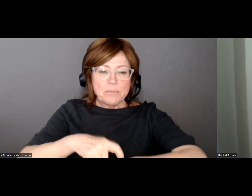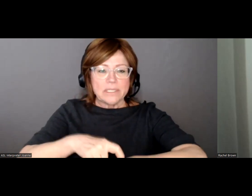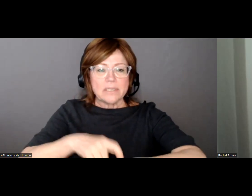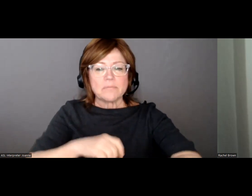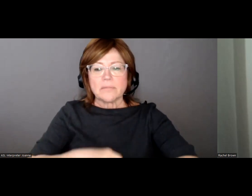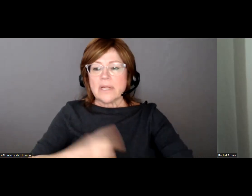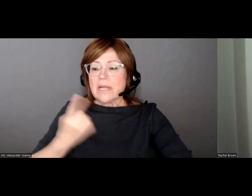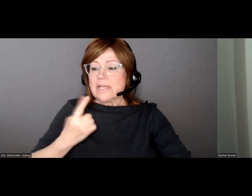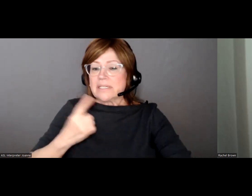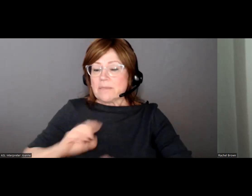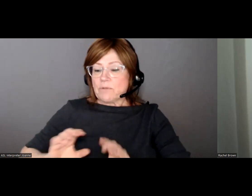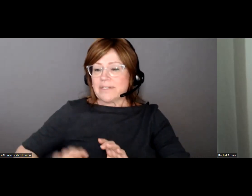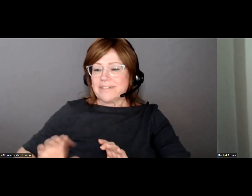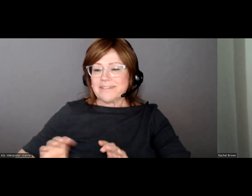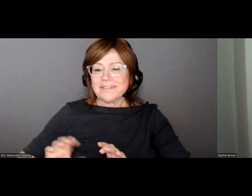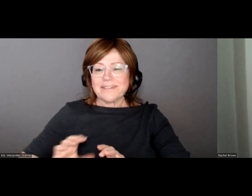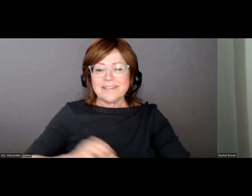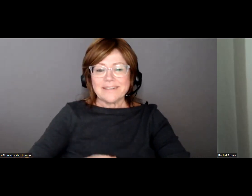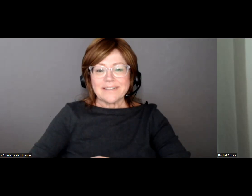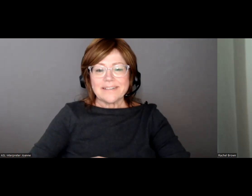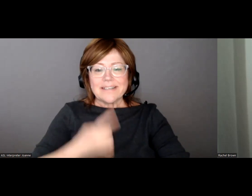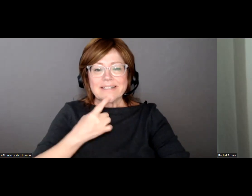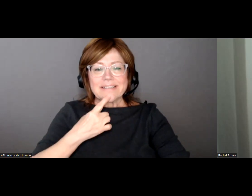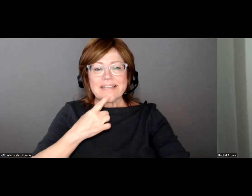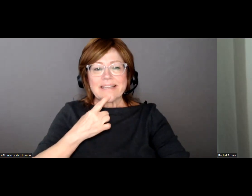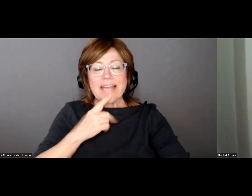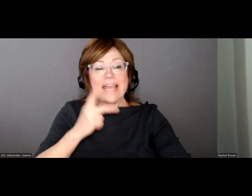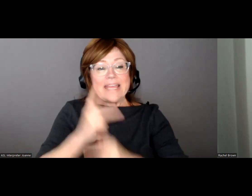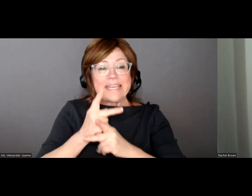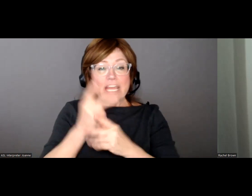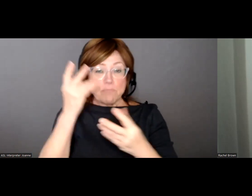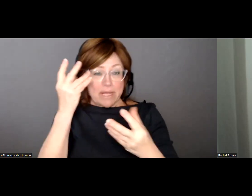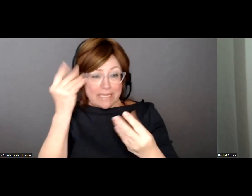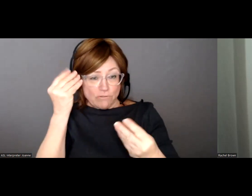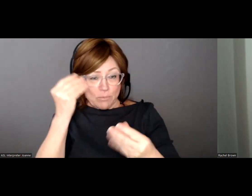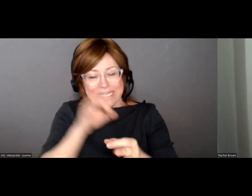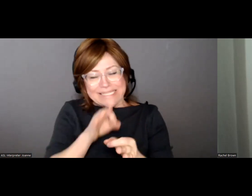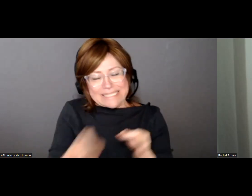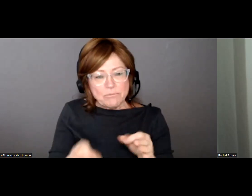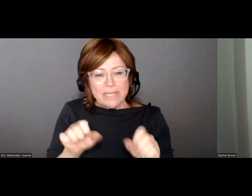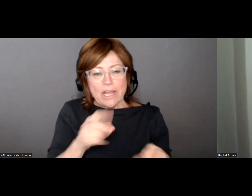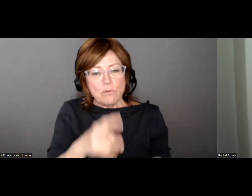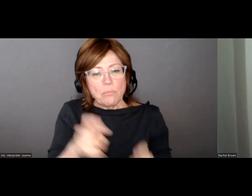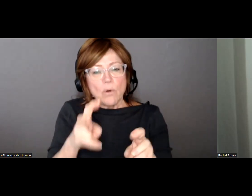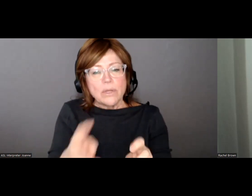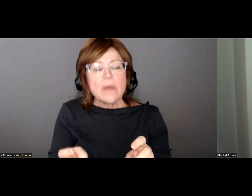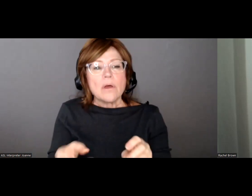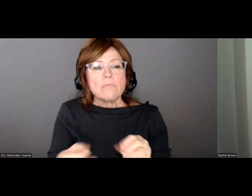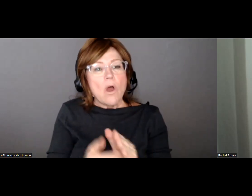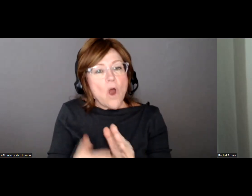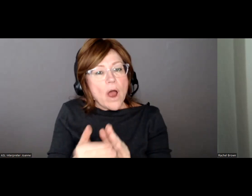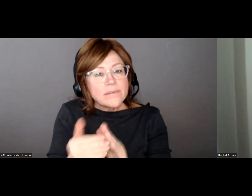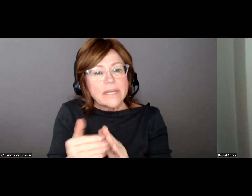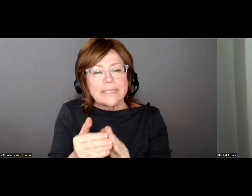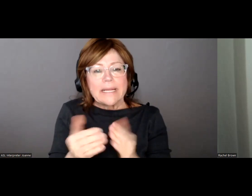chat just said, keep content simple so you can post more often and it's manageable. Definitely. And when